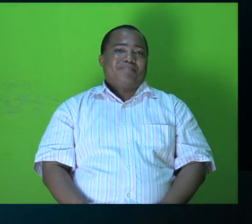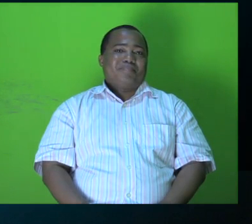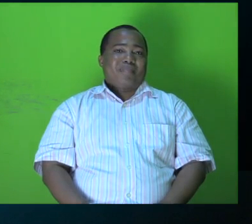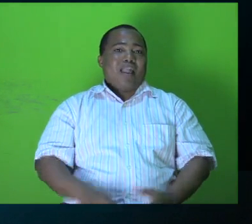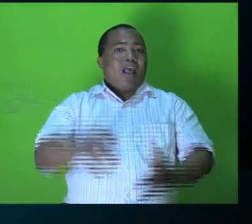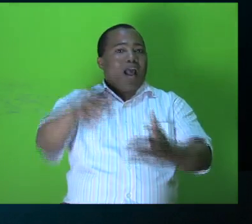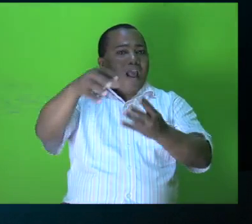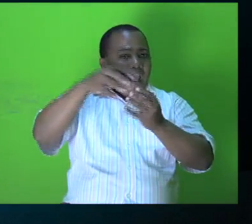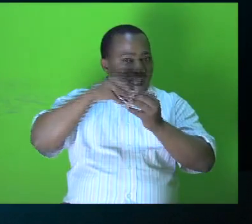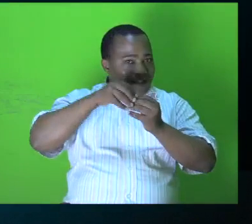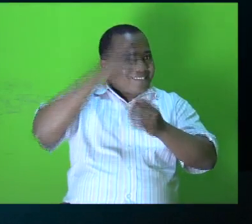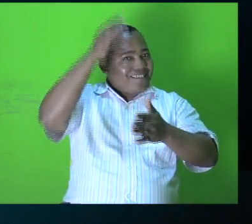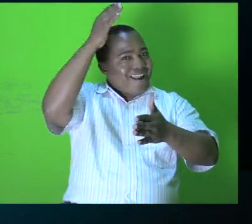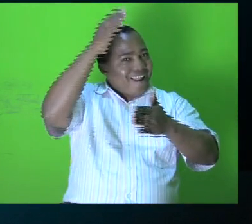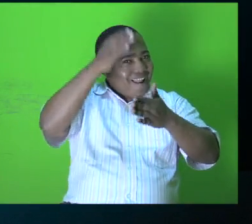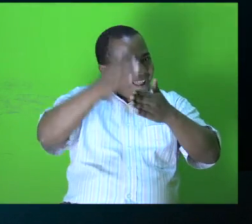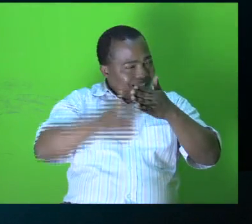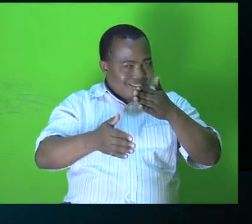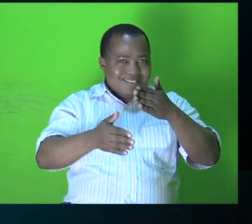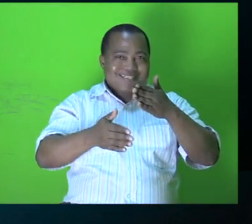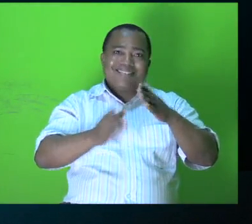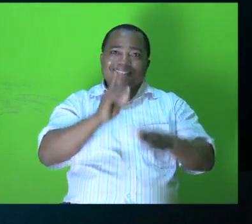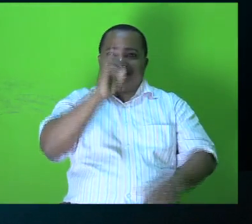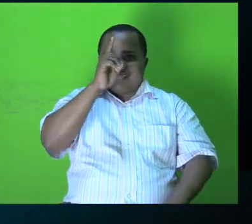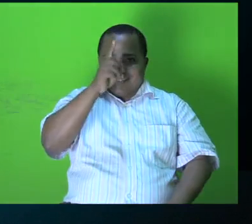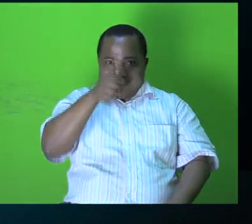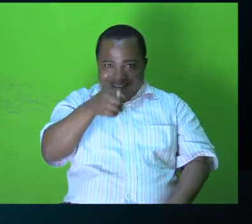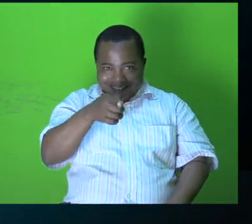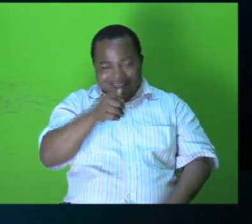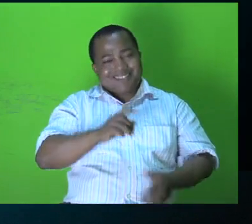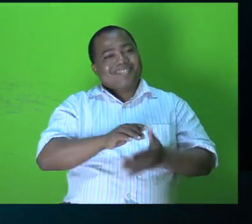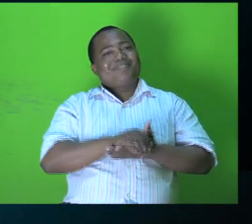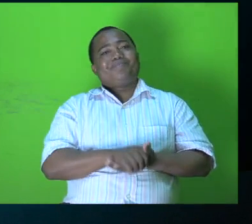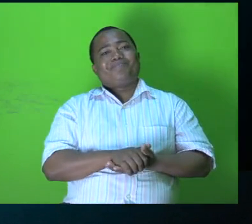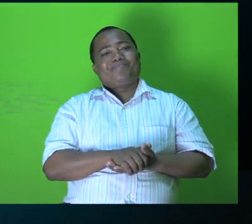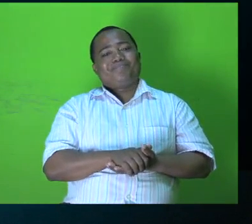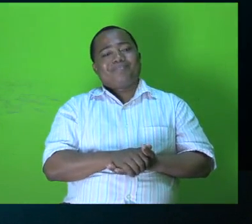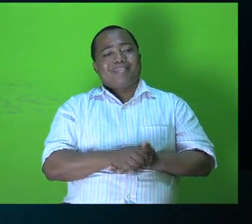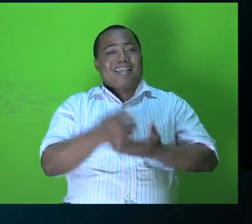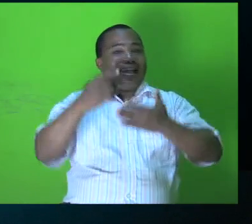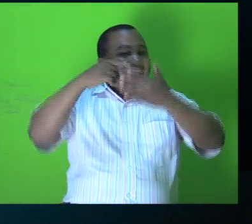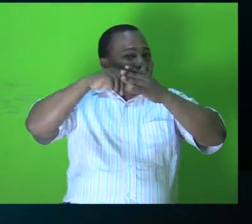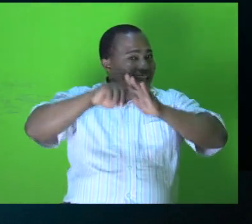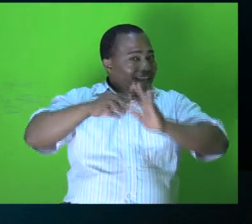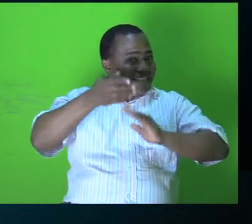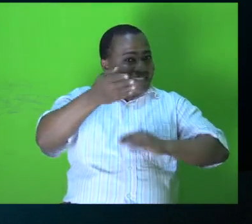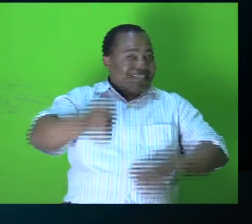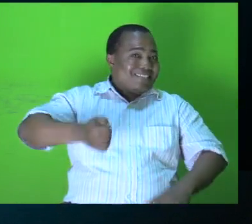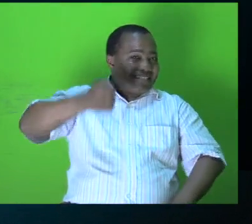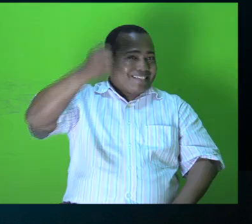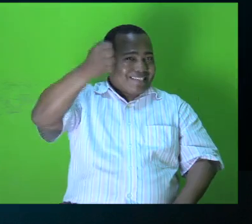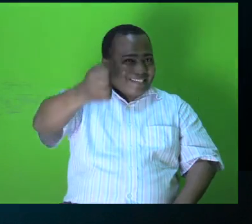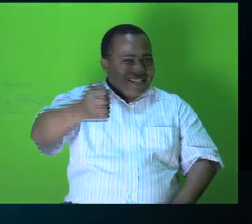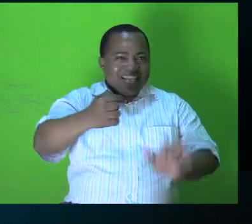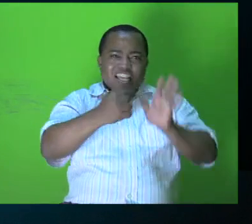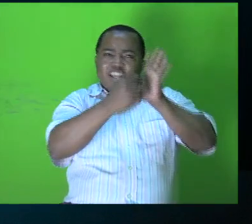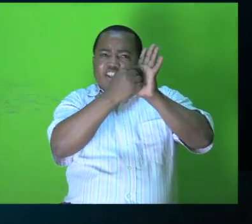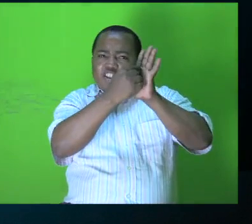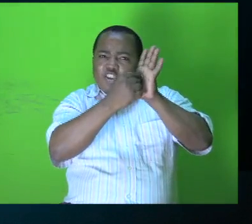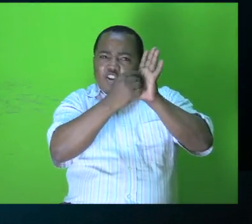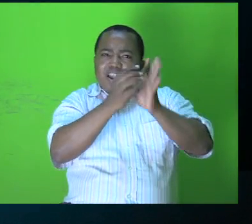And lastly is, in this stage, nuclear